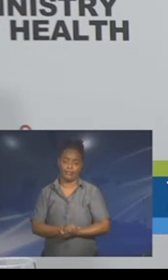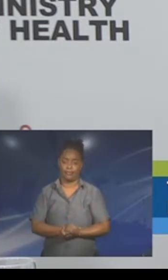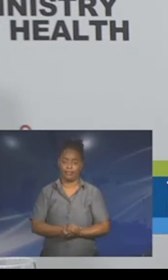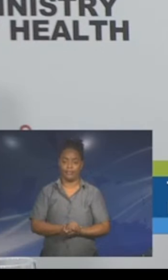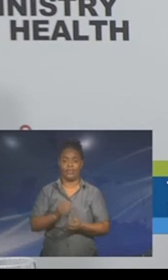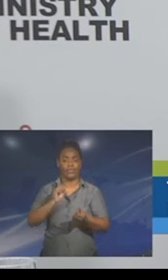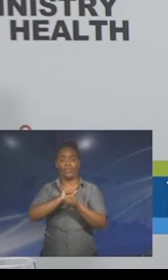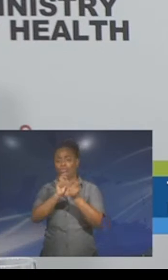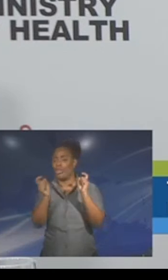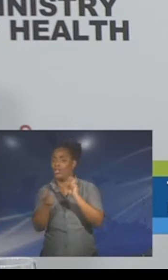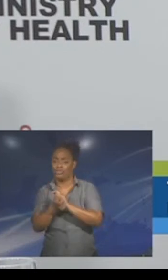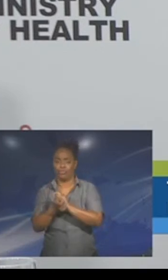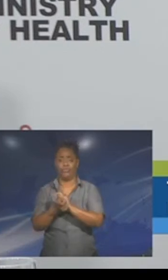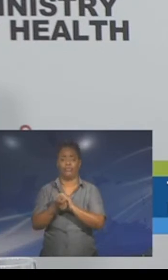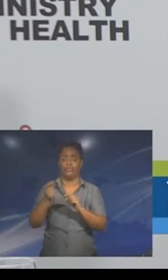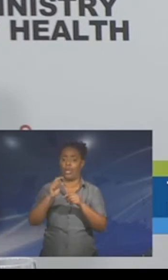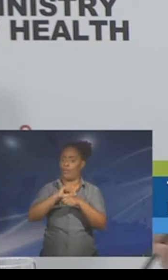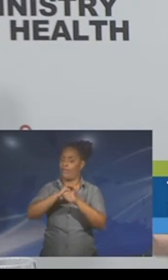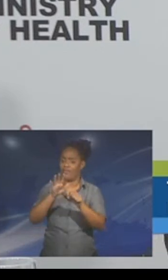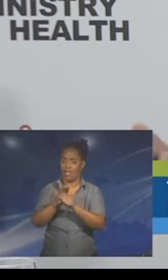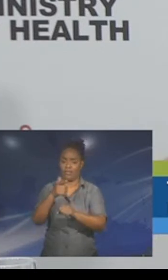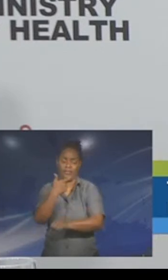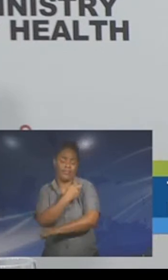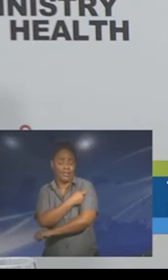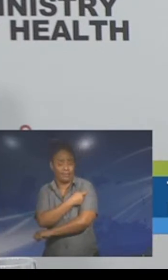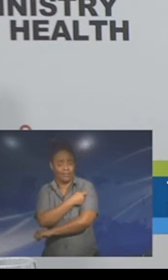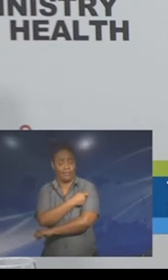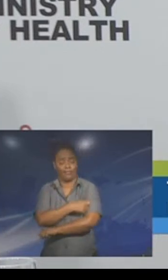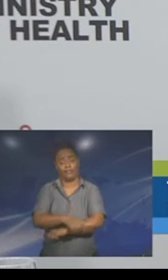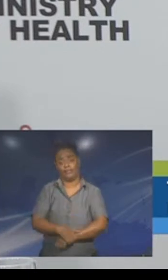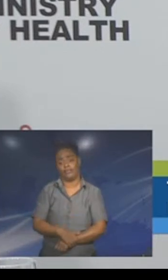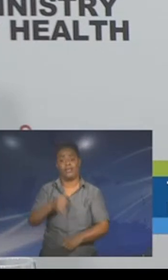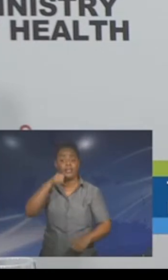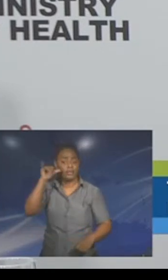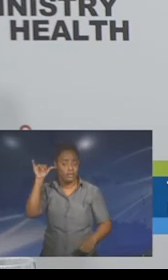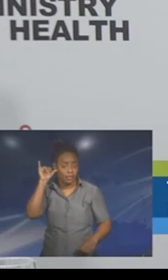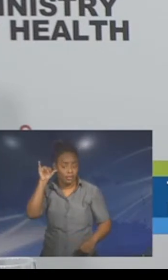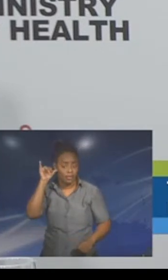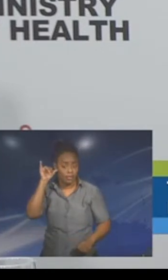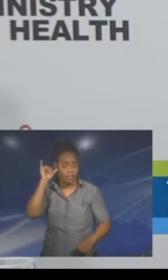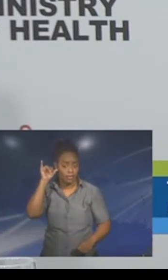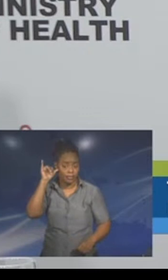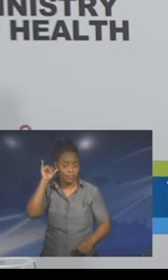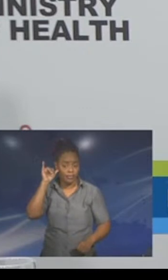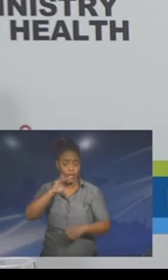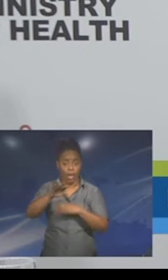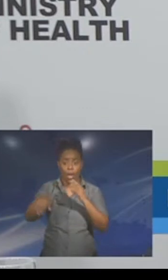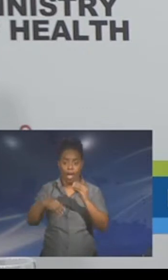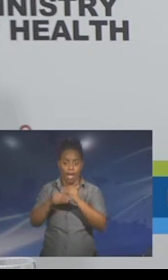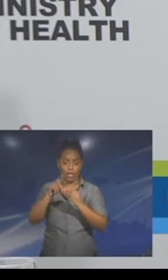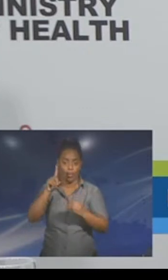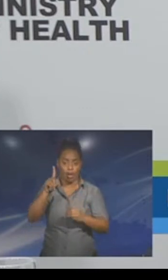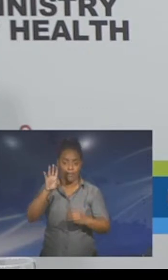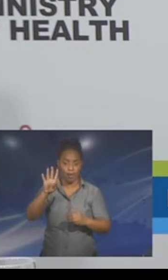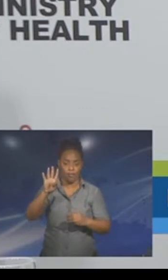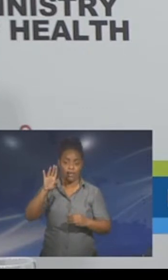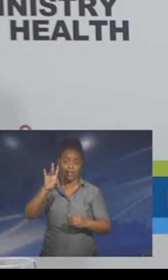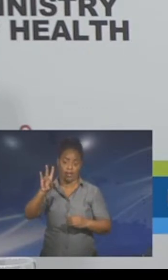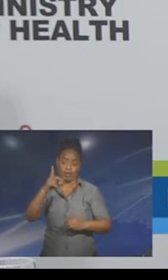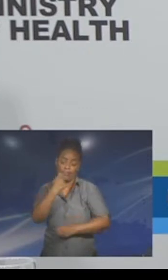the COVID vaccination front. Yesterday, we did a total of 147